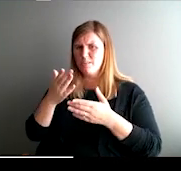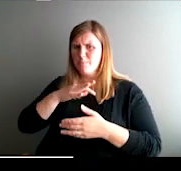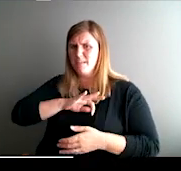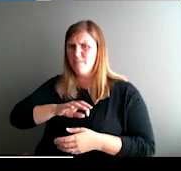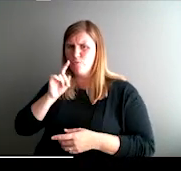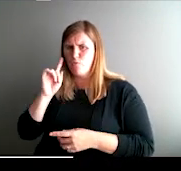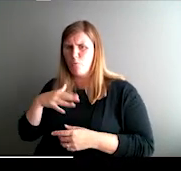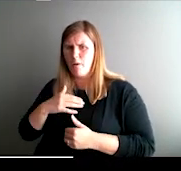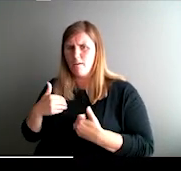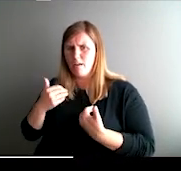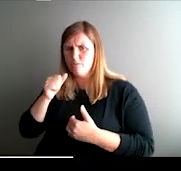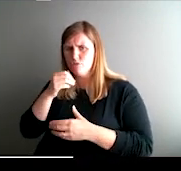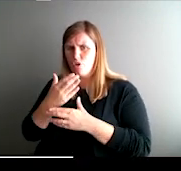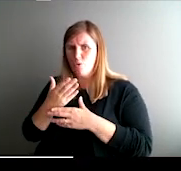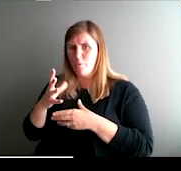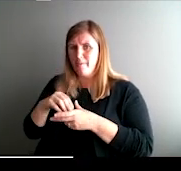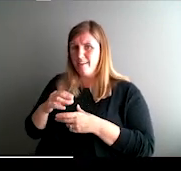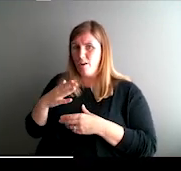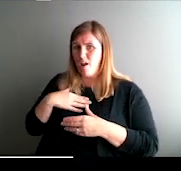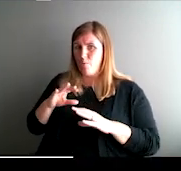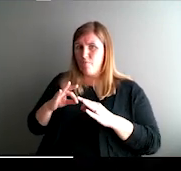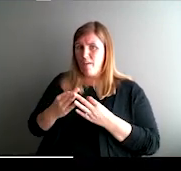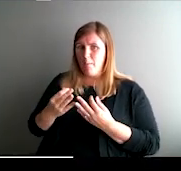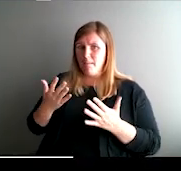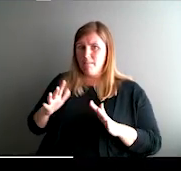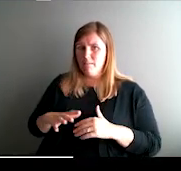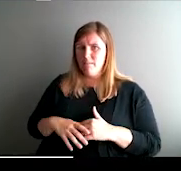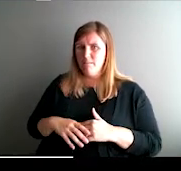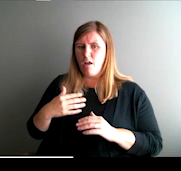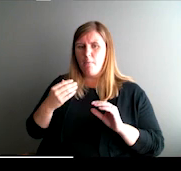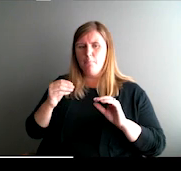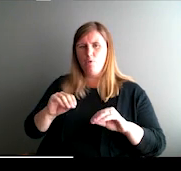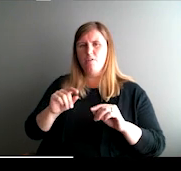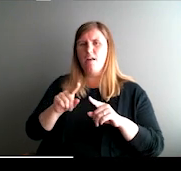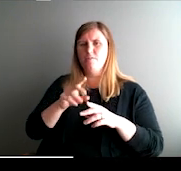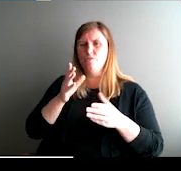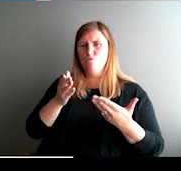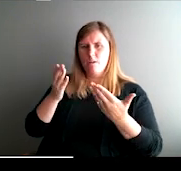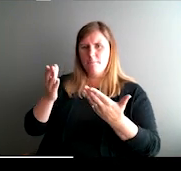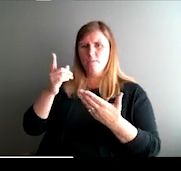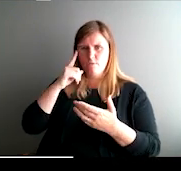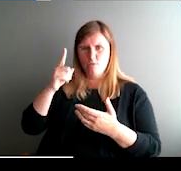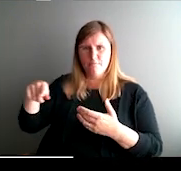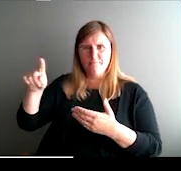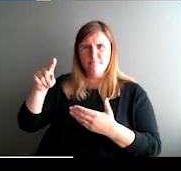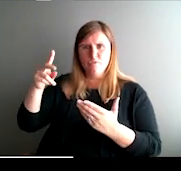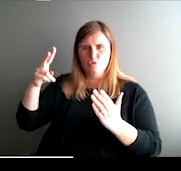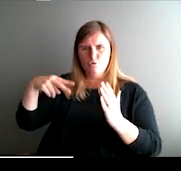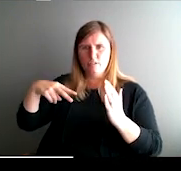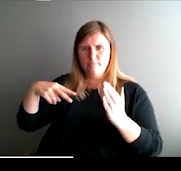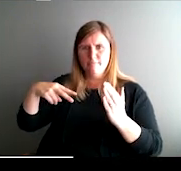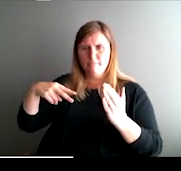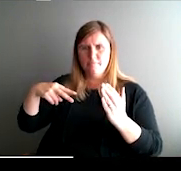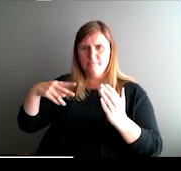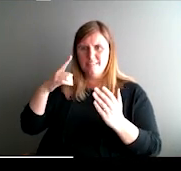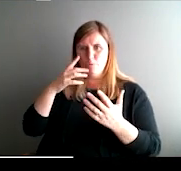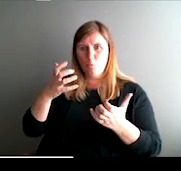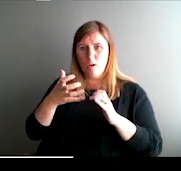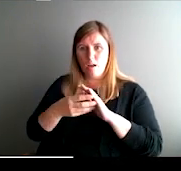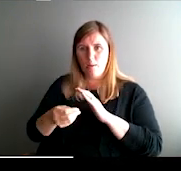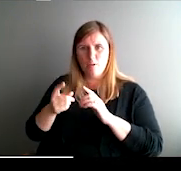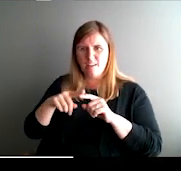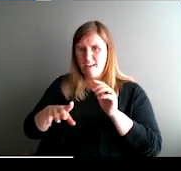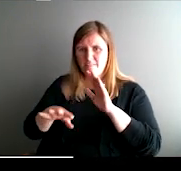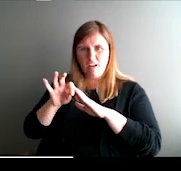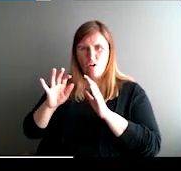for my youngest daughter, even within a family. I put this in here as a recommendation for folks to read. If you'd like a copy and you can't